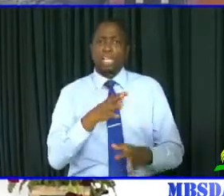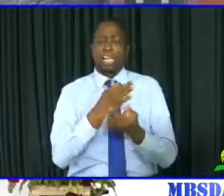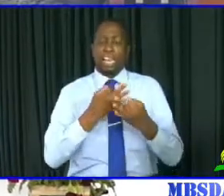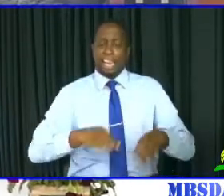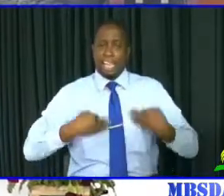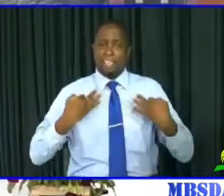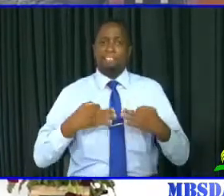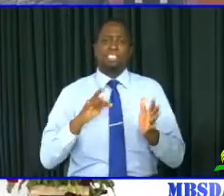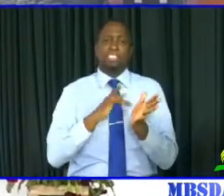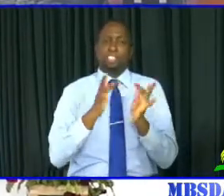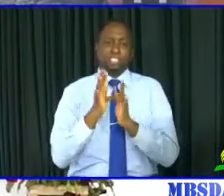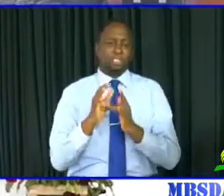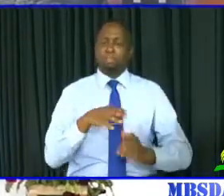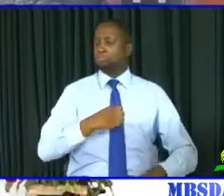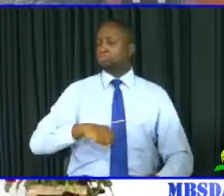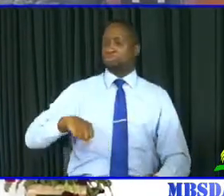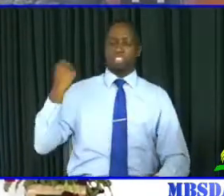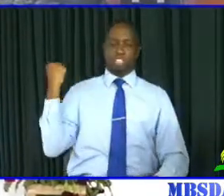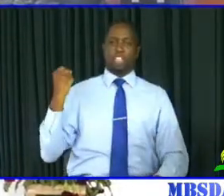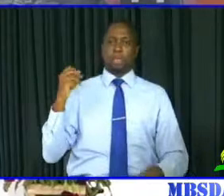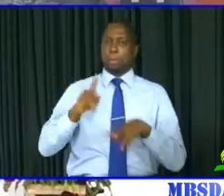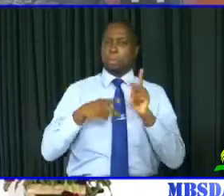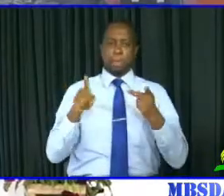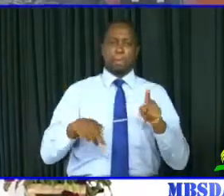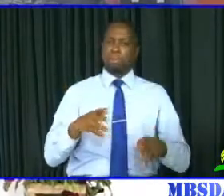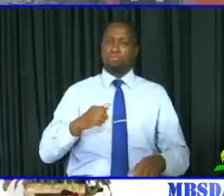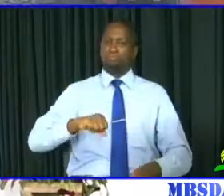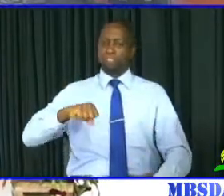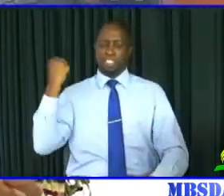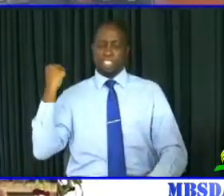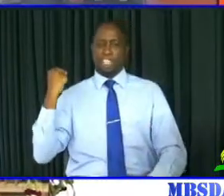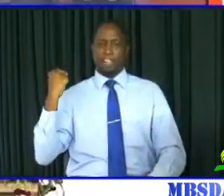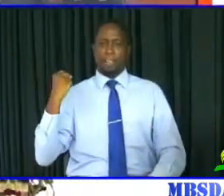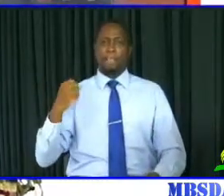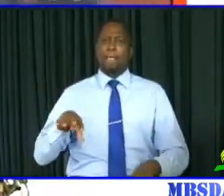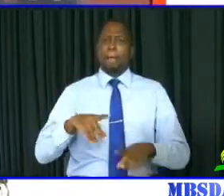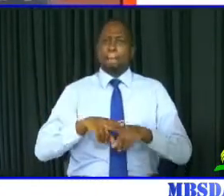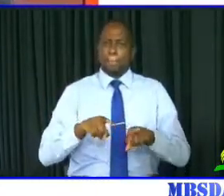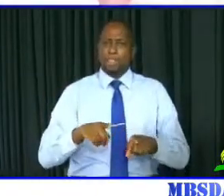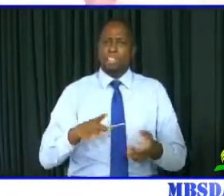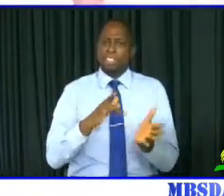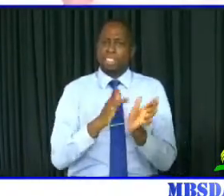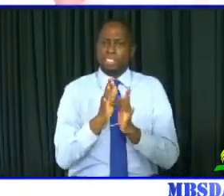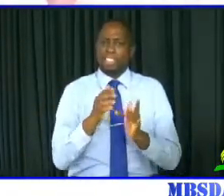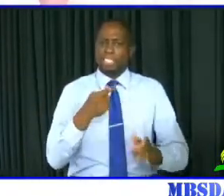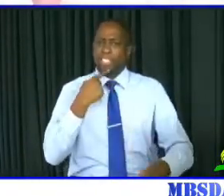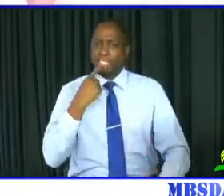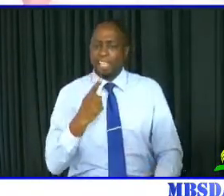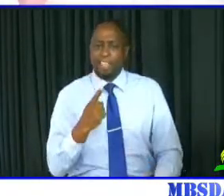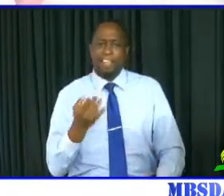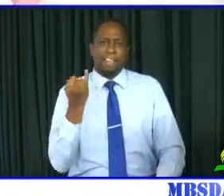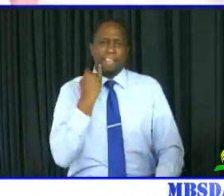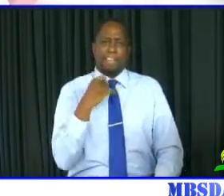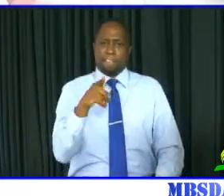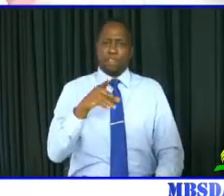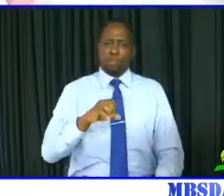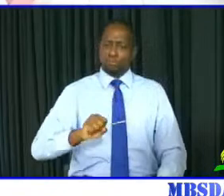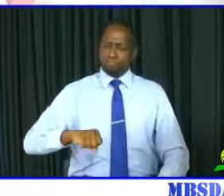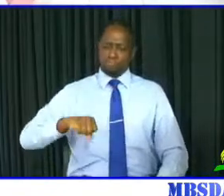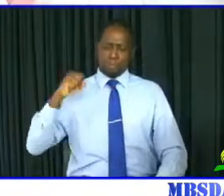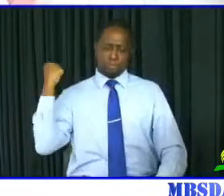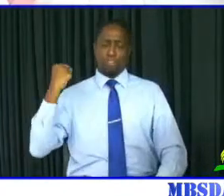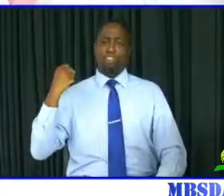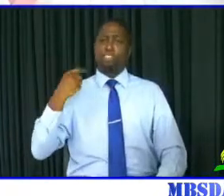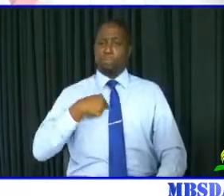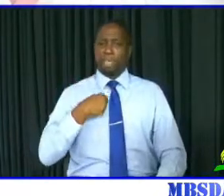have it. Jesus says, even if you would have forsaken me, even if you would have rejected me, I've